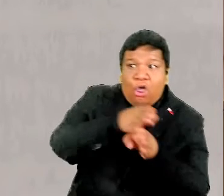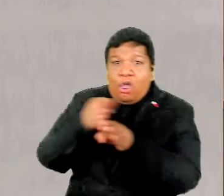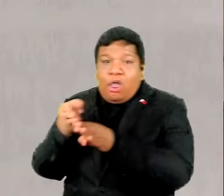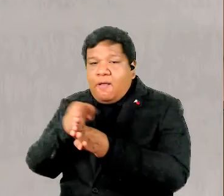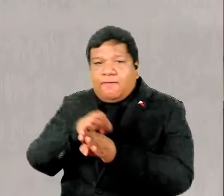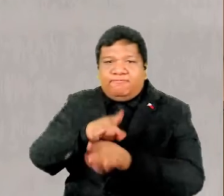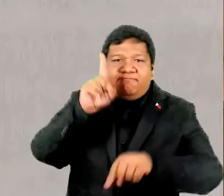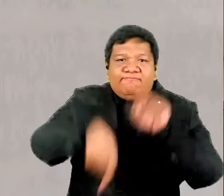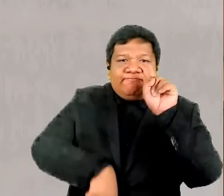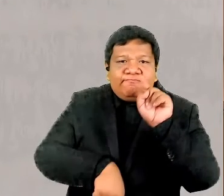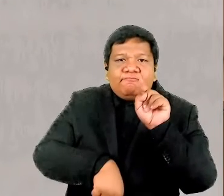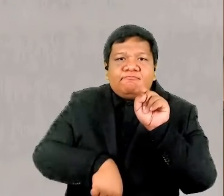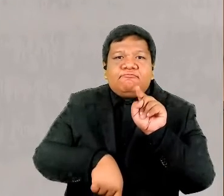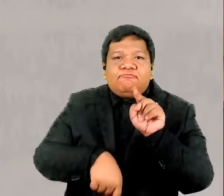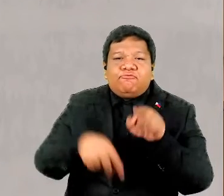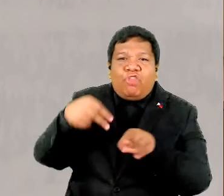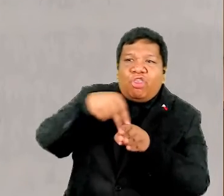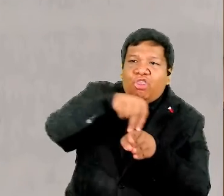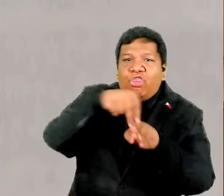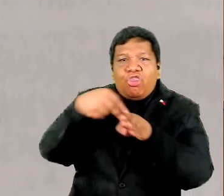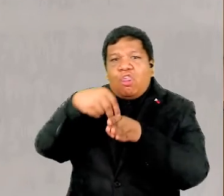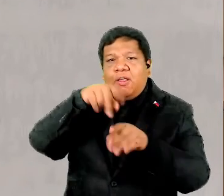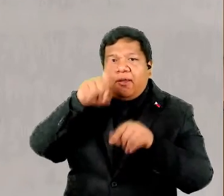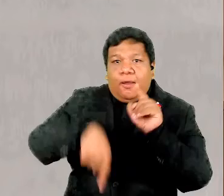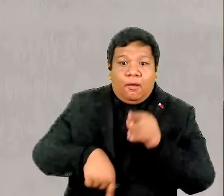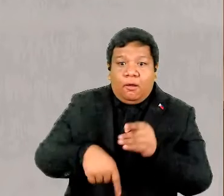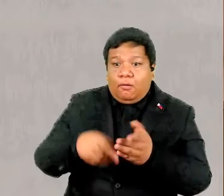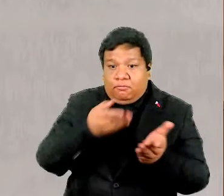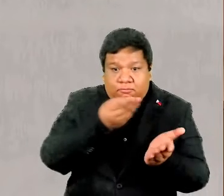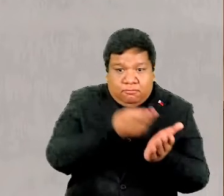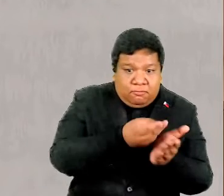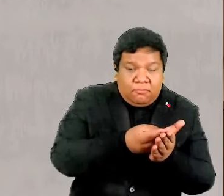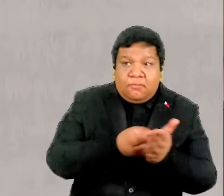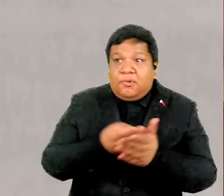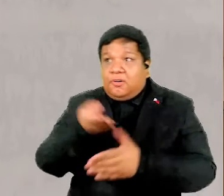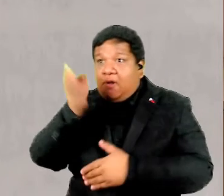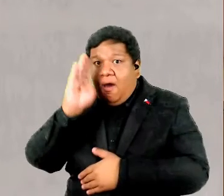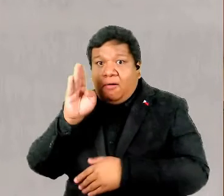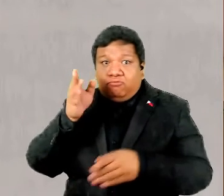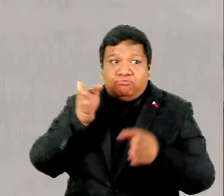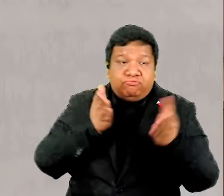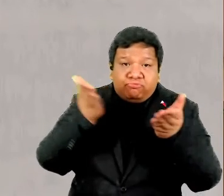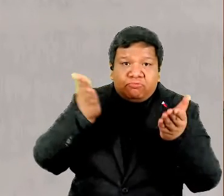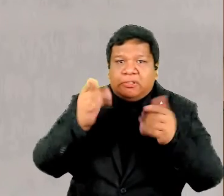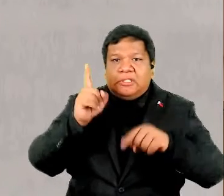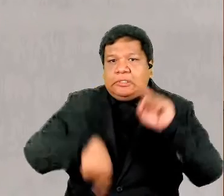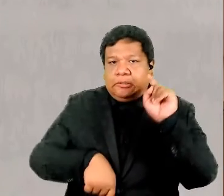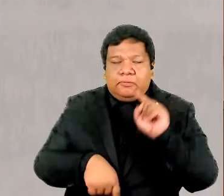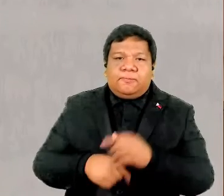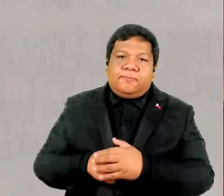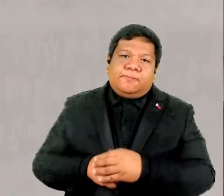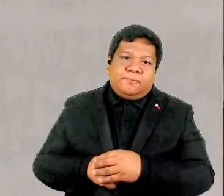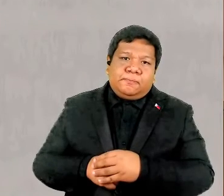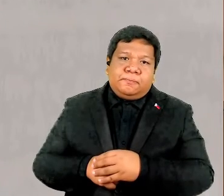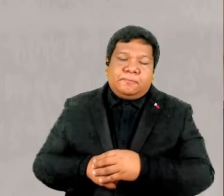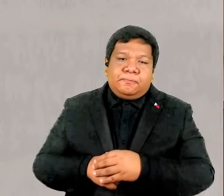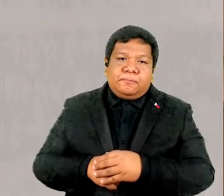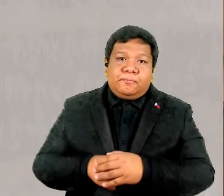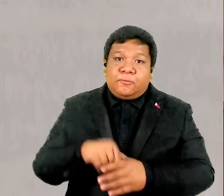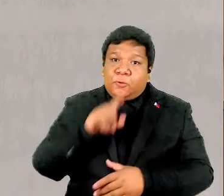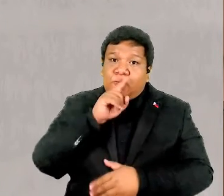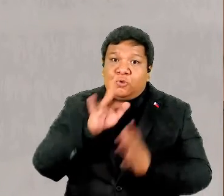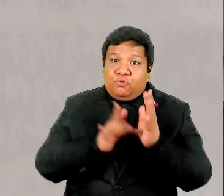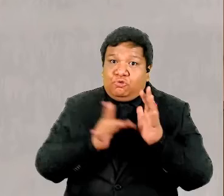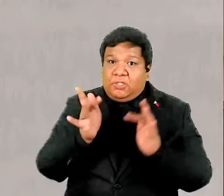one and despise the other. You cannot serve God and mammon." Jesus is sharply expressing this truth that you cannot